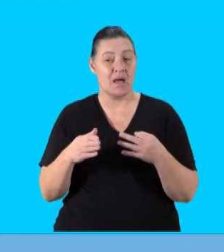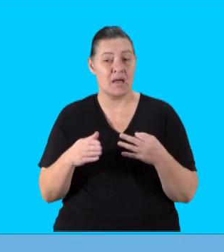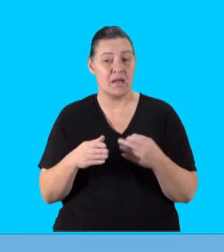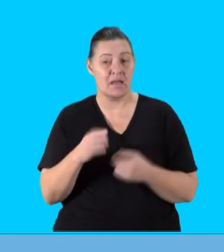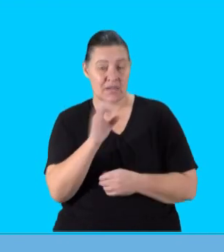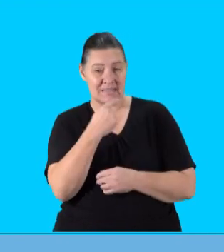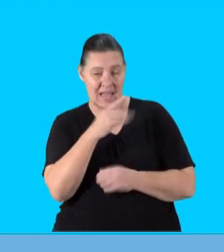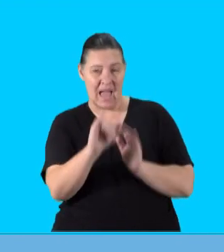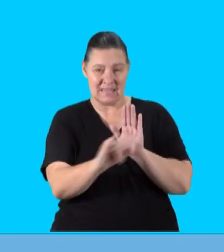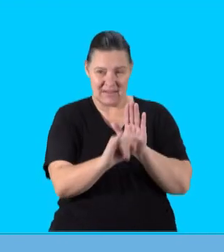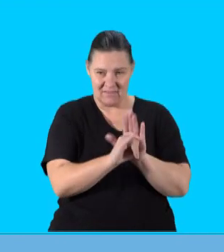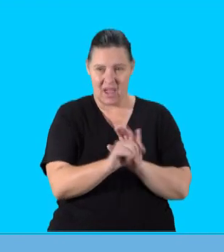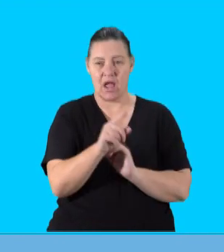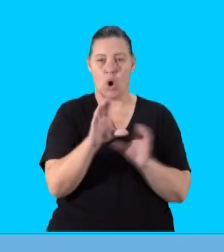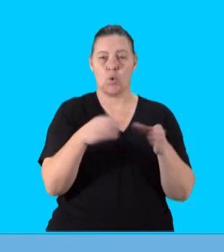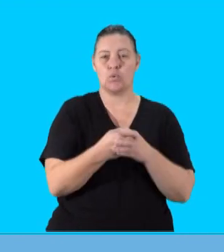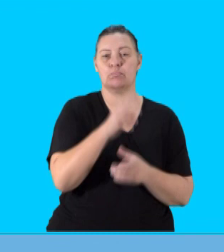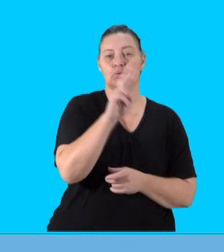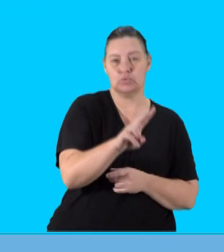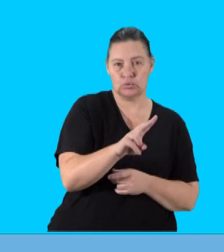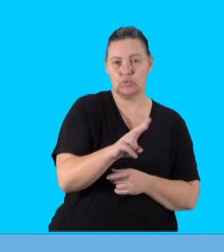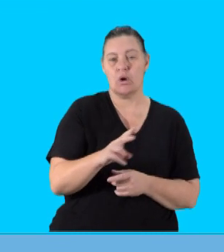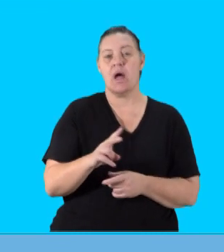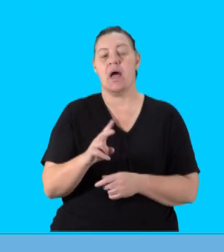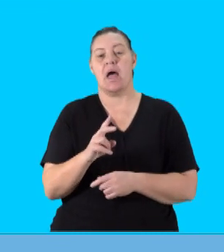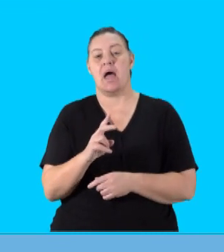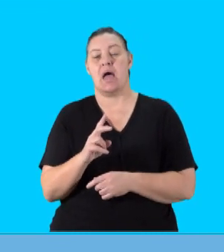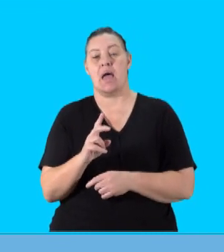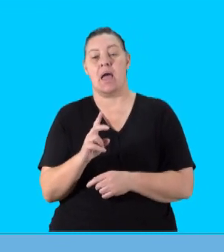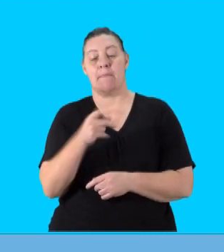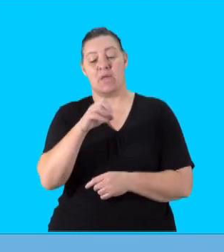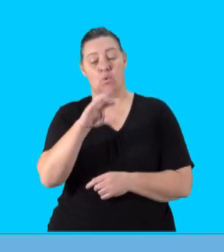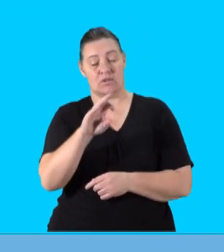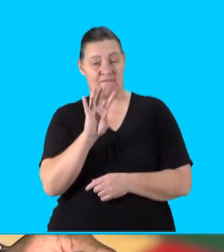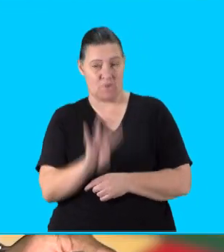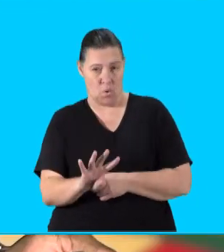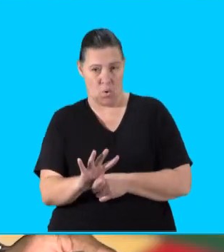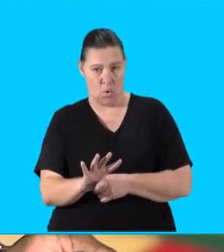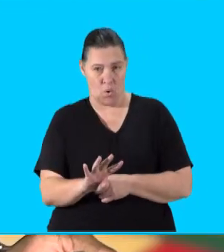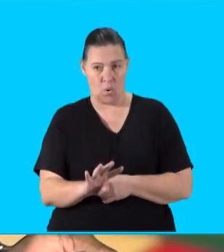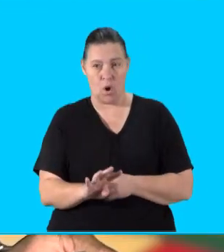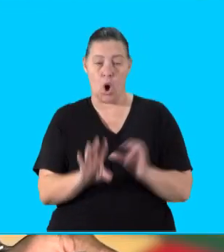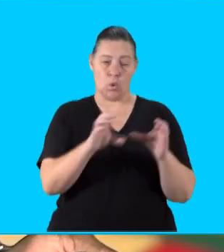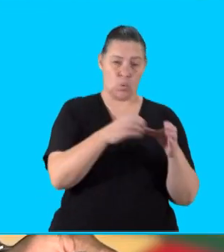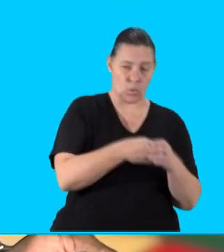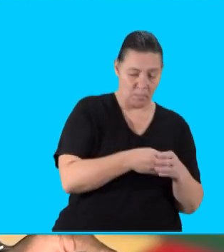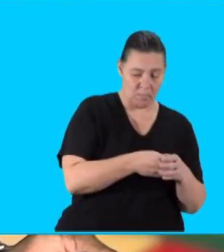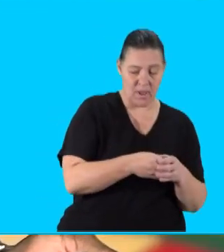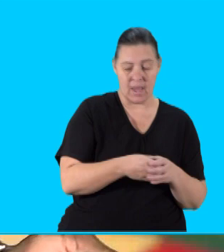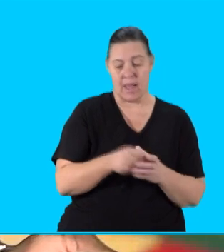says identify an element found in group 2 and period 4. Groups,